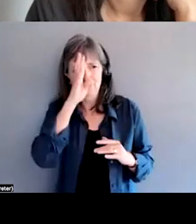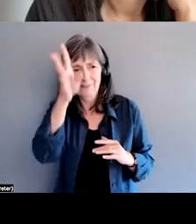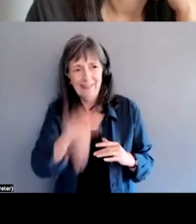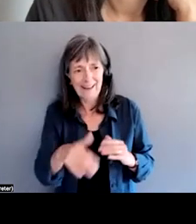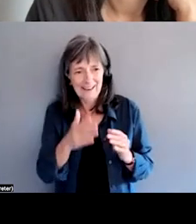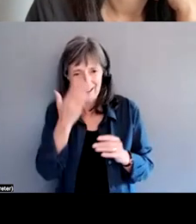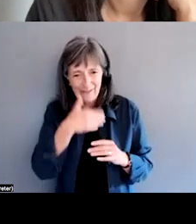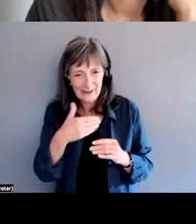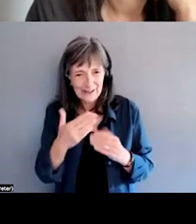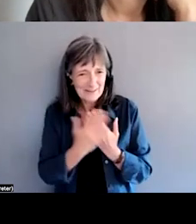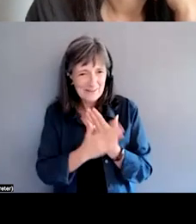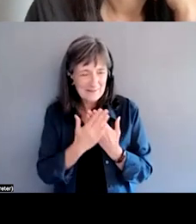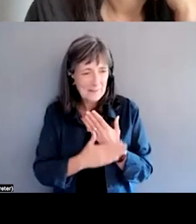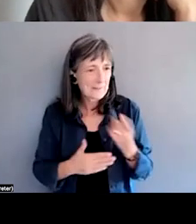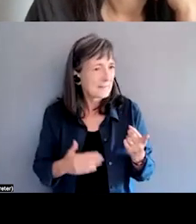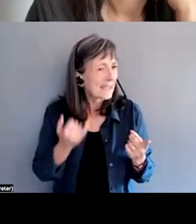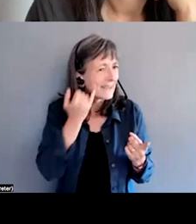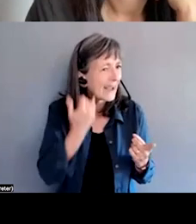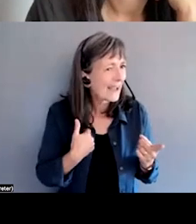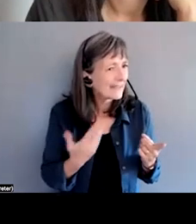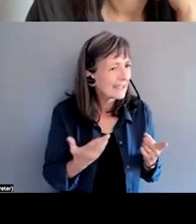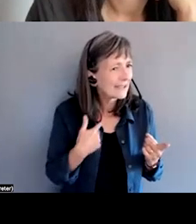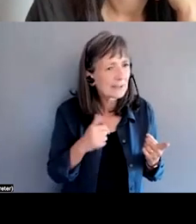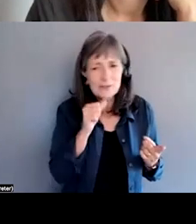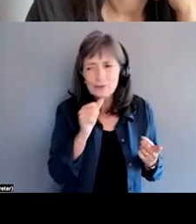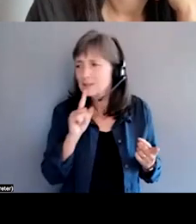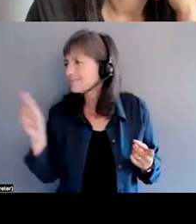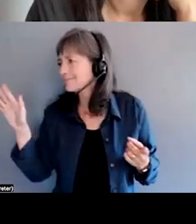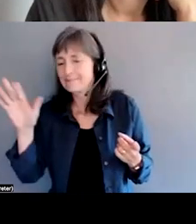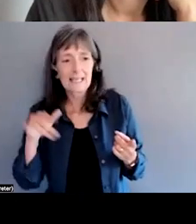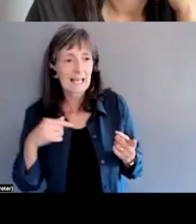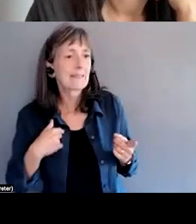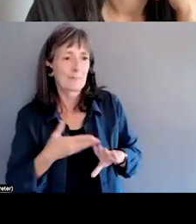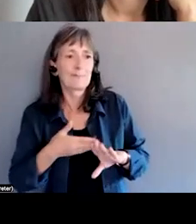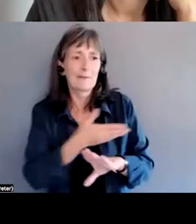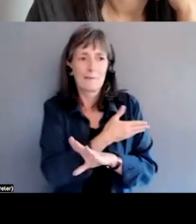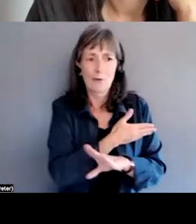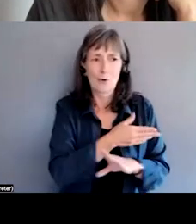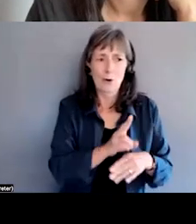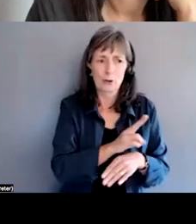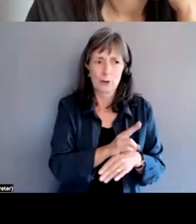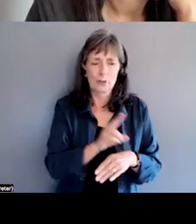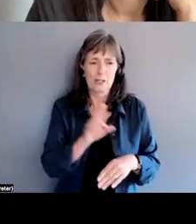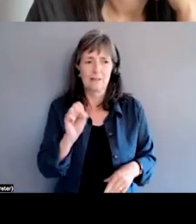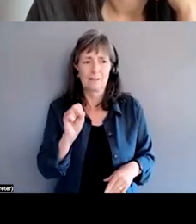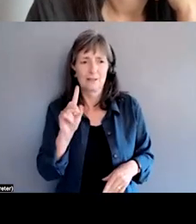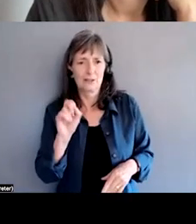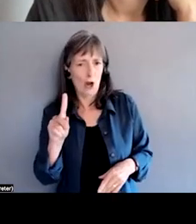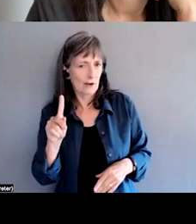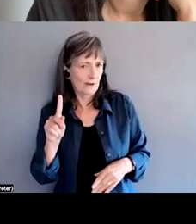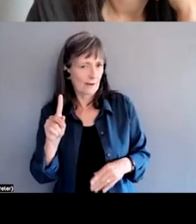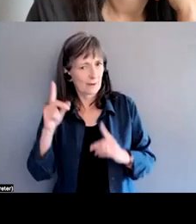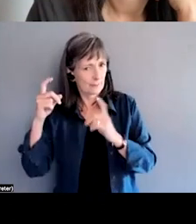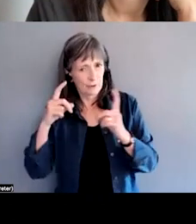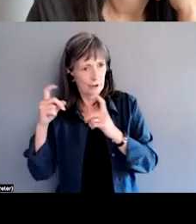Yeah. So that was, I wonder if I have it here. That was back before I was even using stock photography. I had a strict